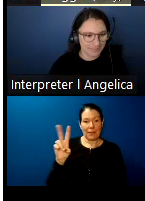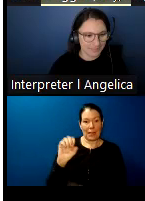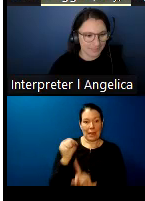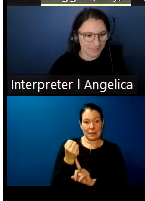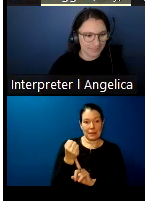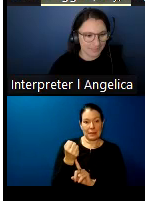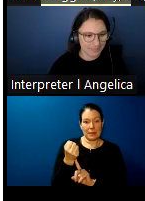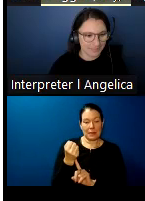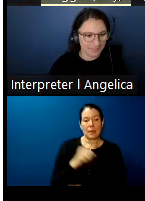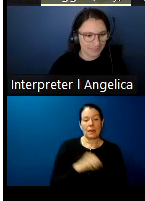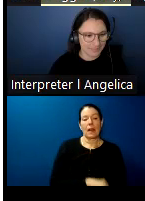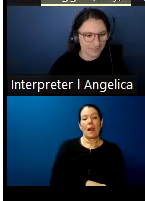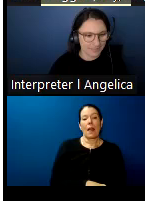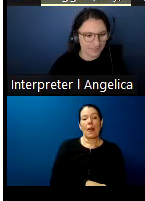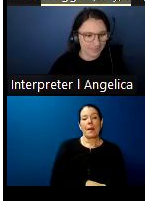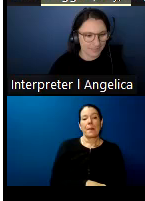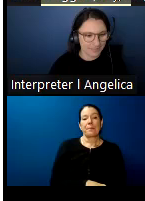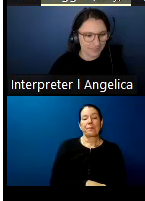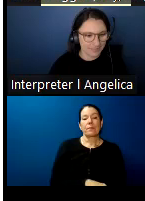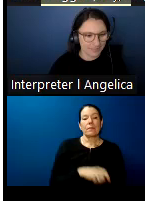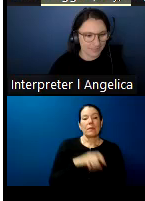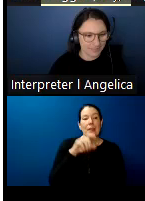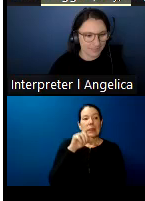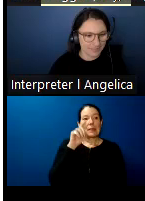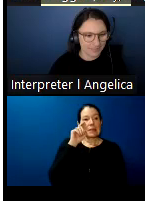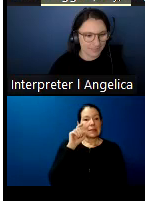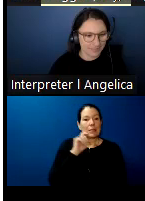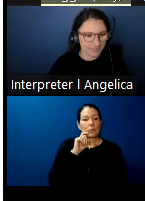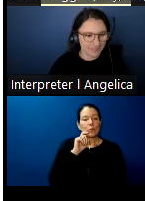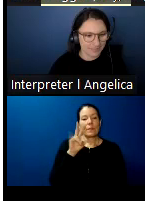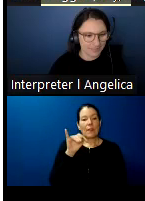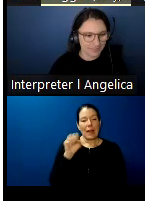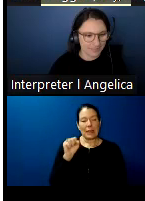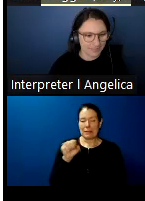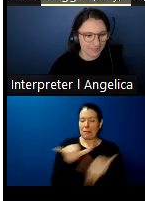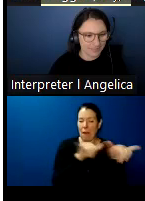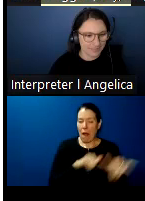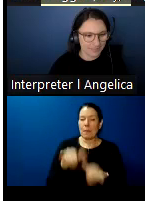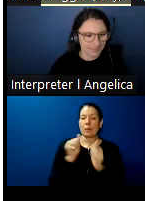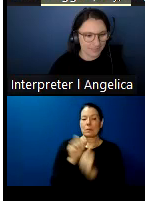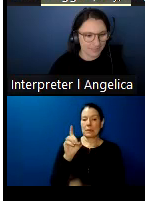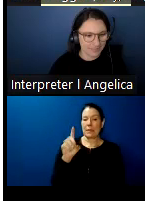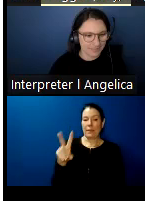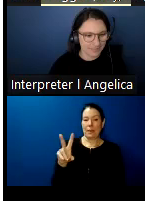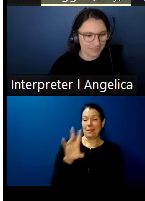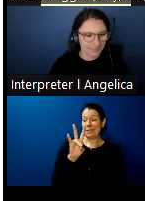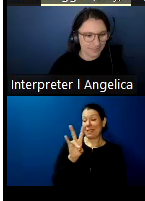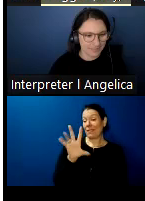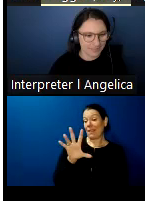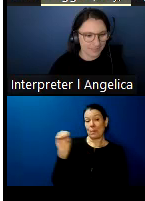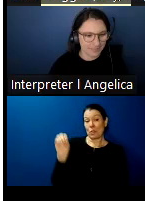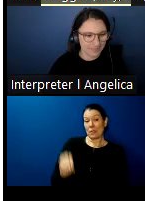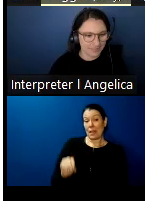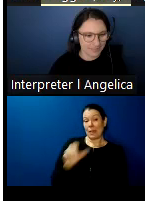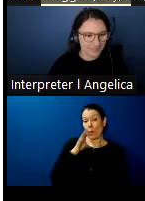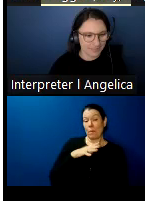cases. Interpersonal sexual violence is very common in domestic violence. 75% of women in domestic